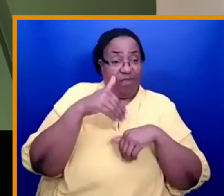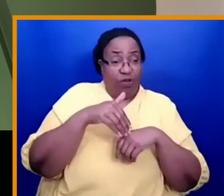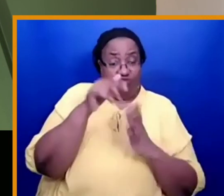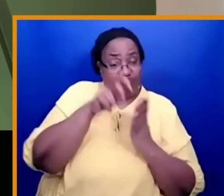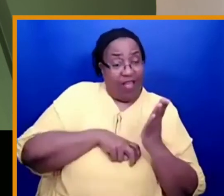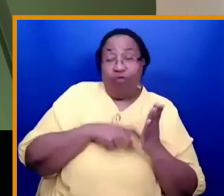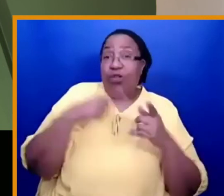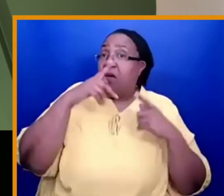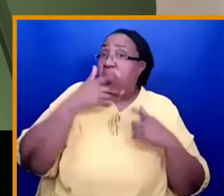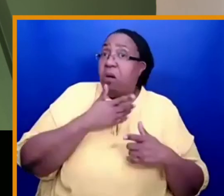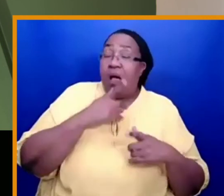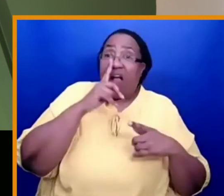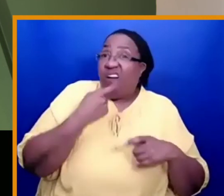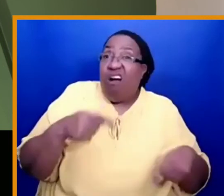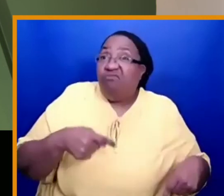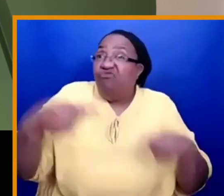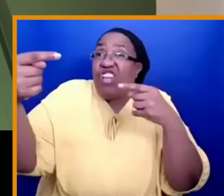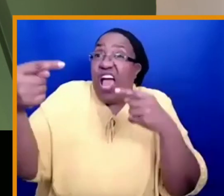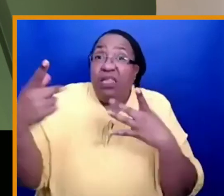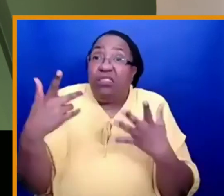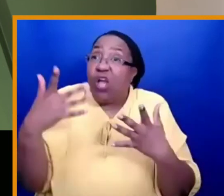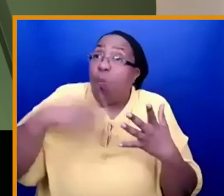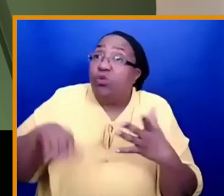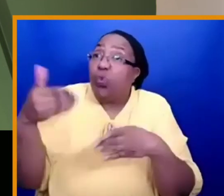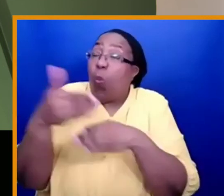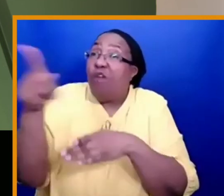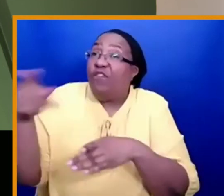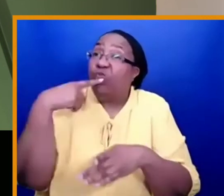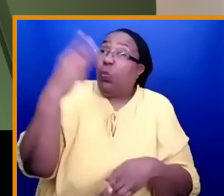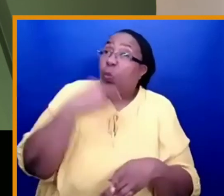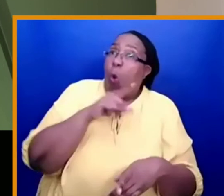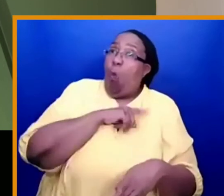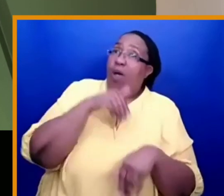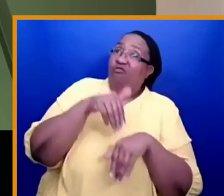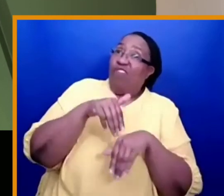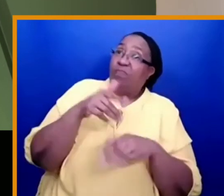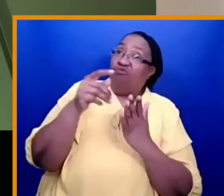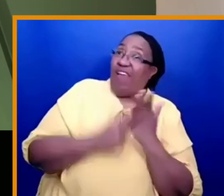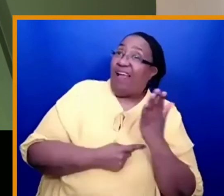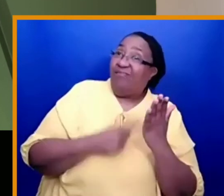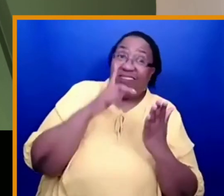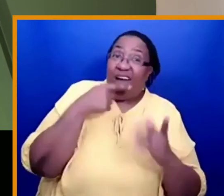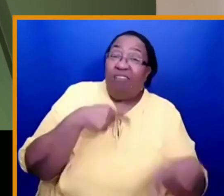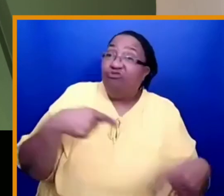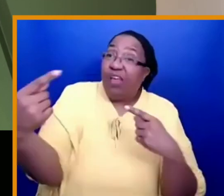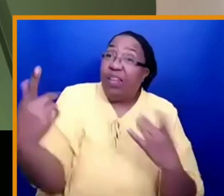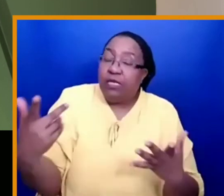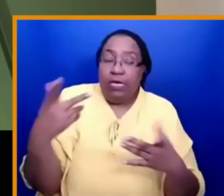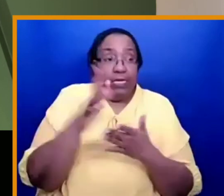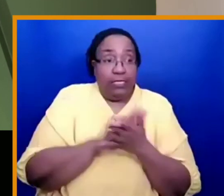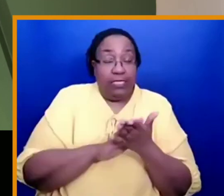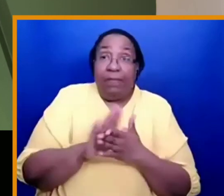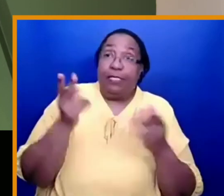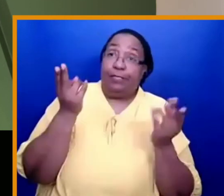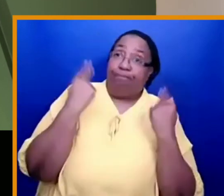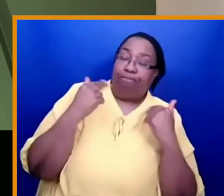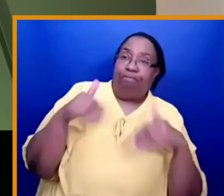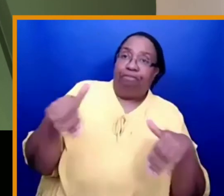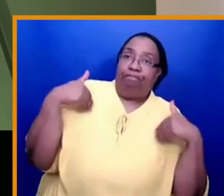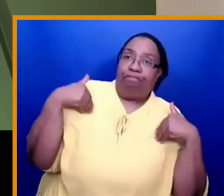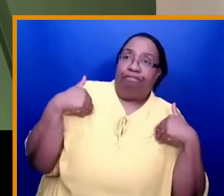they just quietly take themselves out of the running for the role again and again. So alongside this excellent motion, I'd reiterate our support